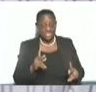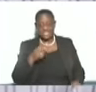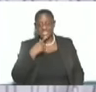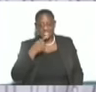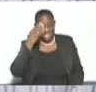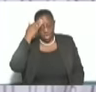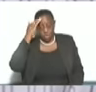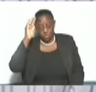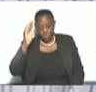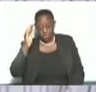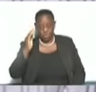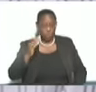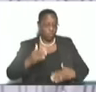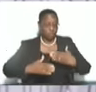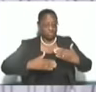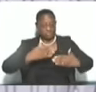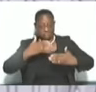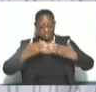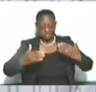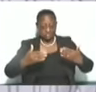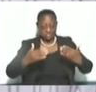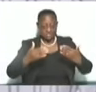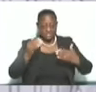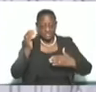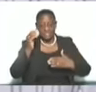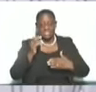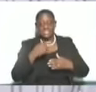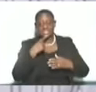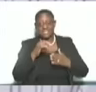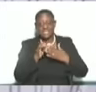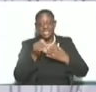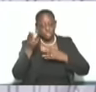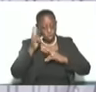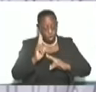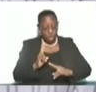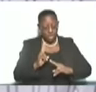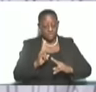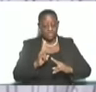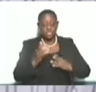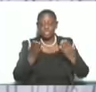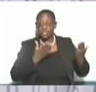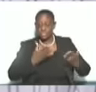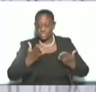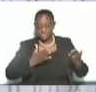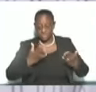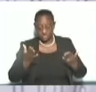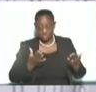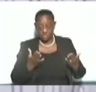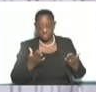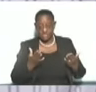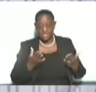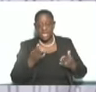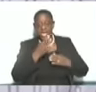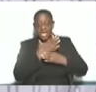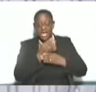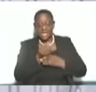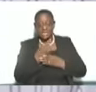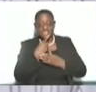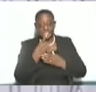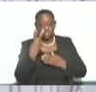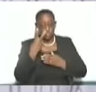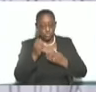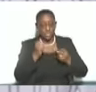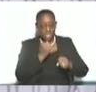ever wear off. So it continues to be an honor and a privilege to serve in this capacity. But I would say over the